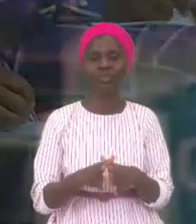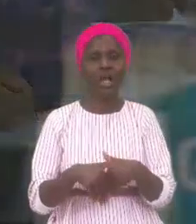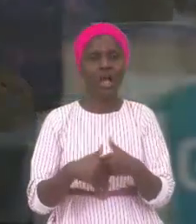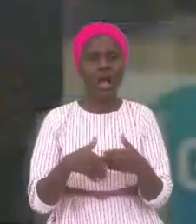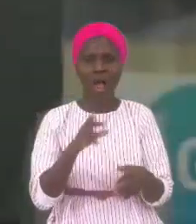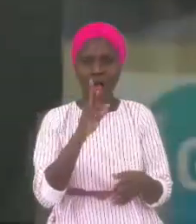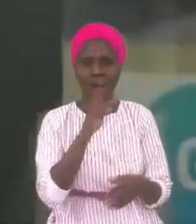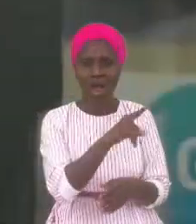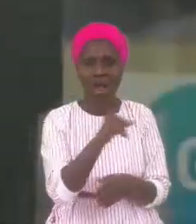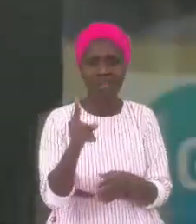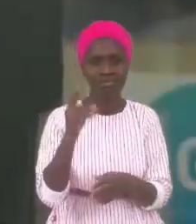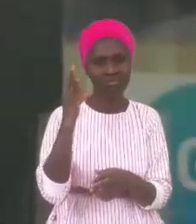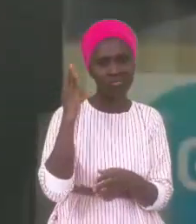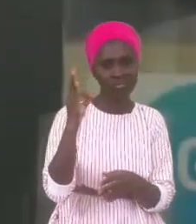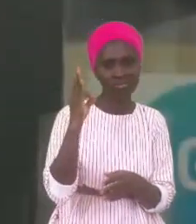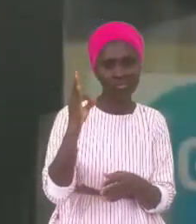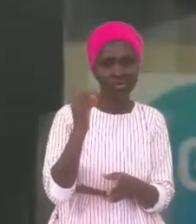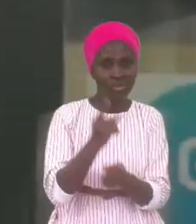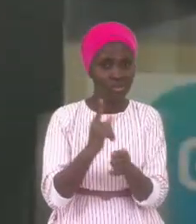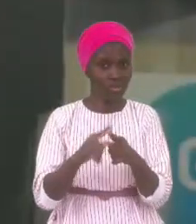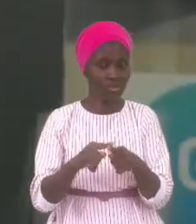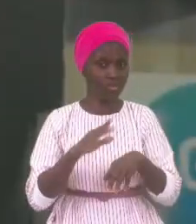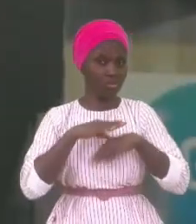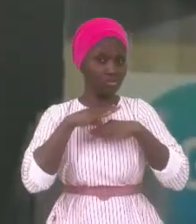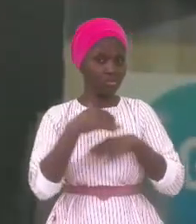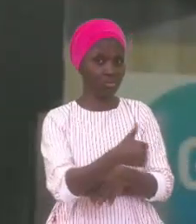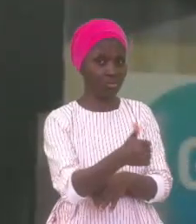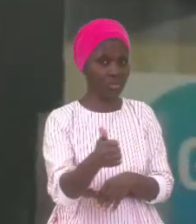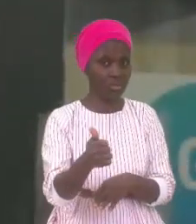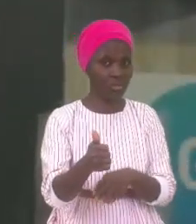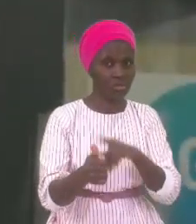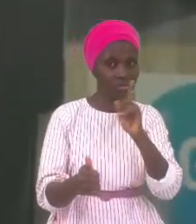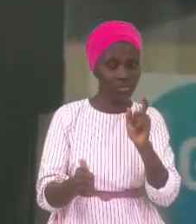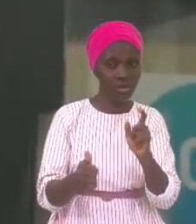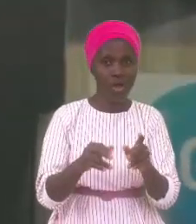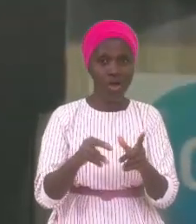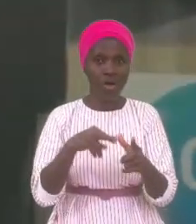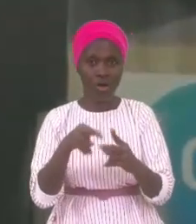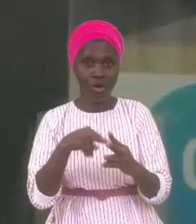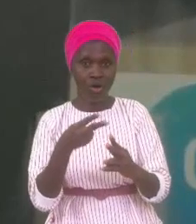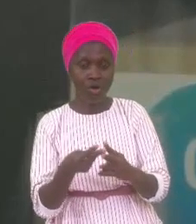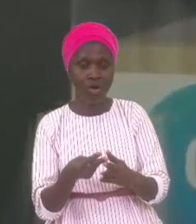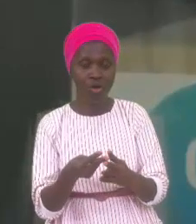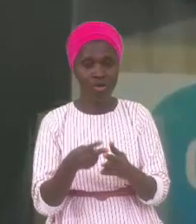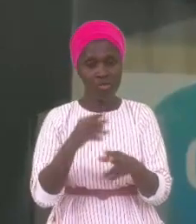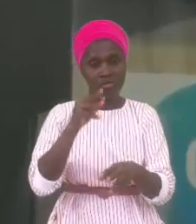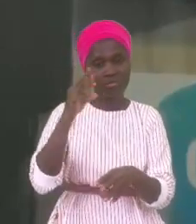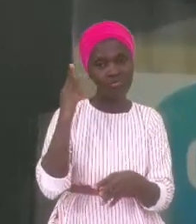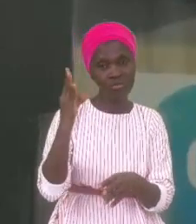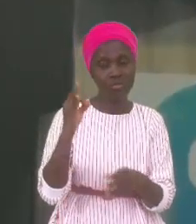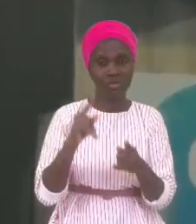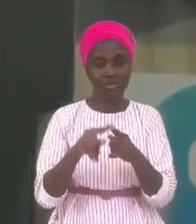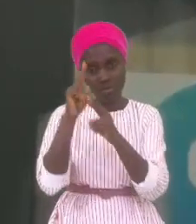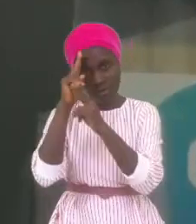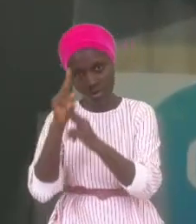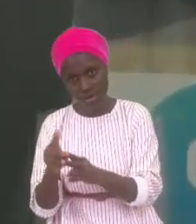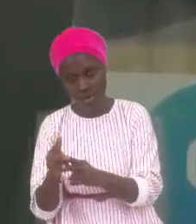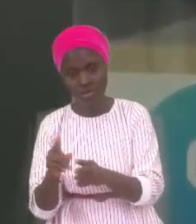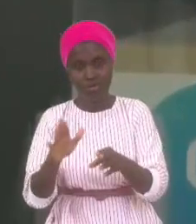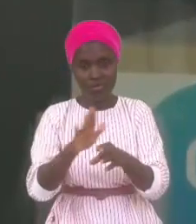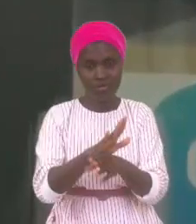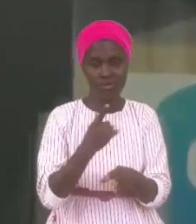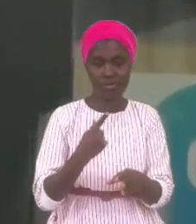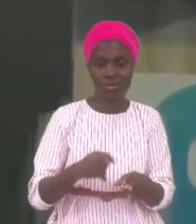to satisfy yourself? Or are you ministering to honor, to respect, and to build up the bride of Christ? Number